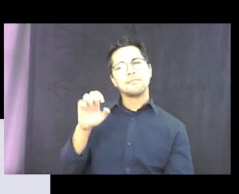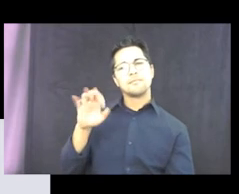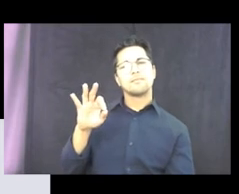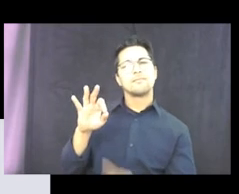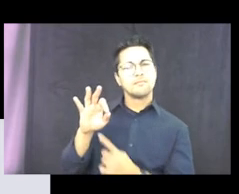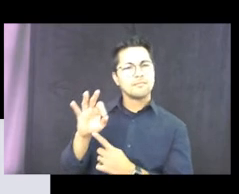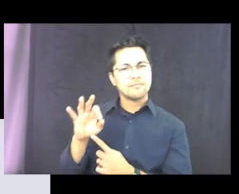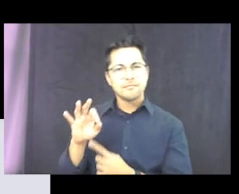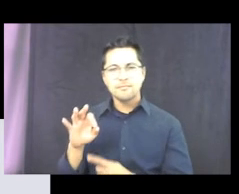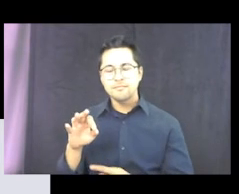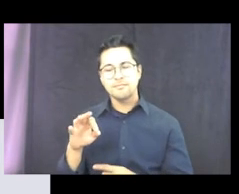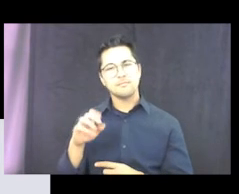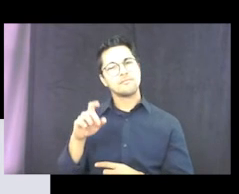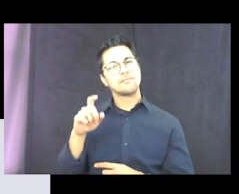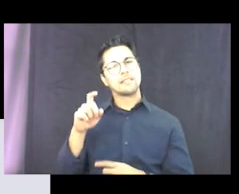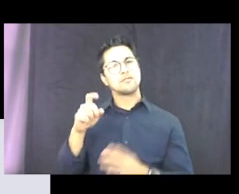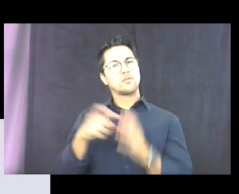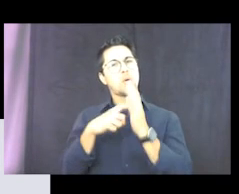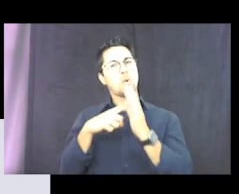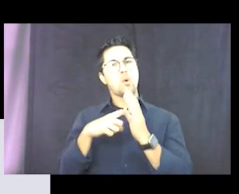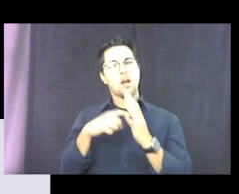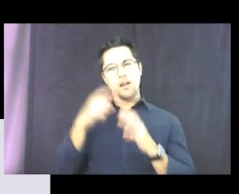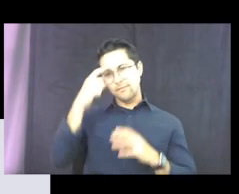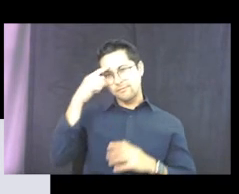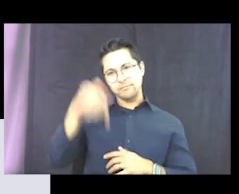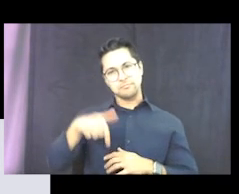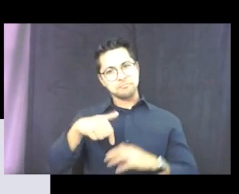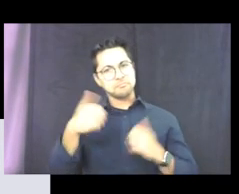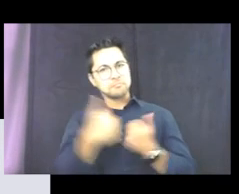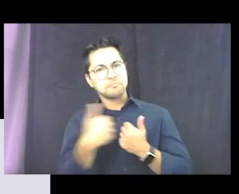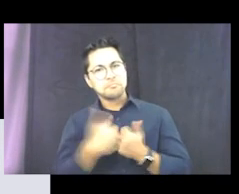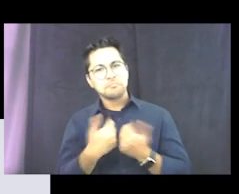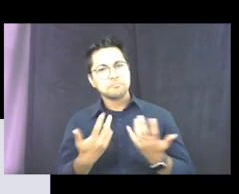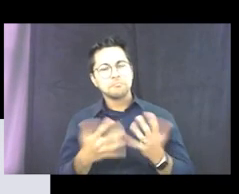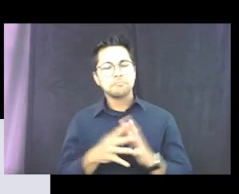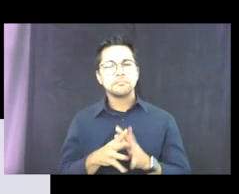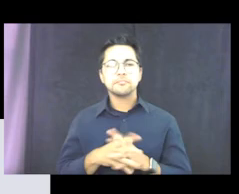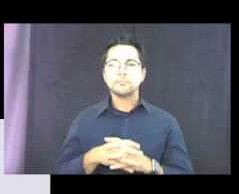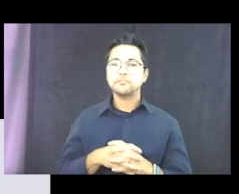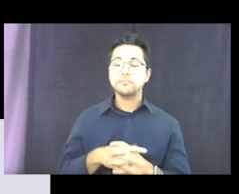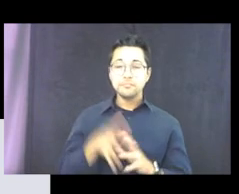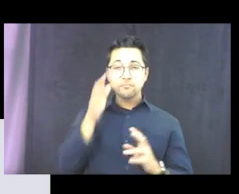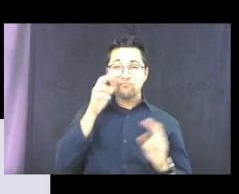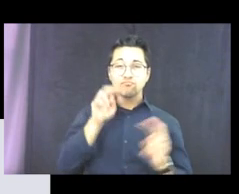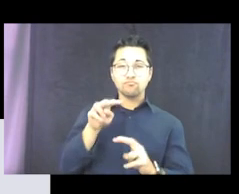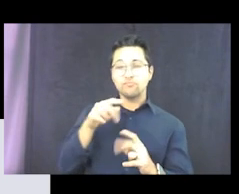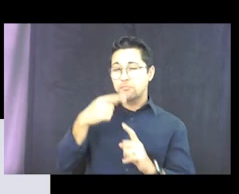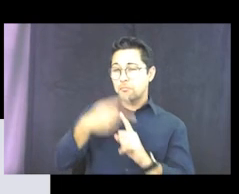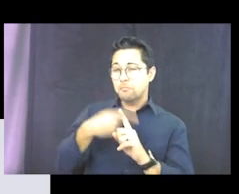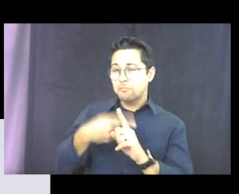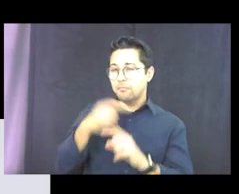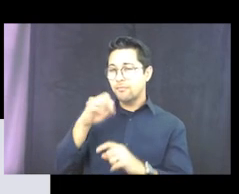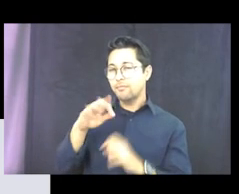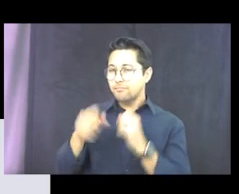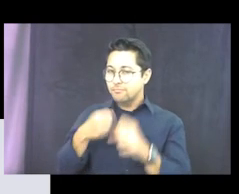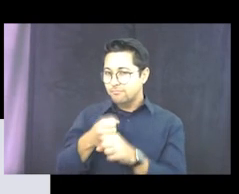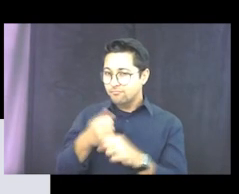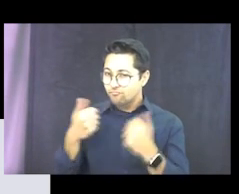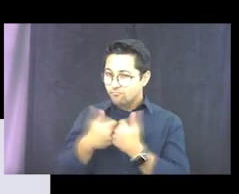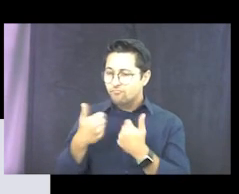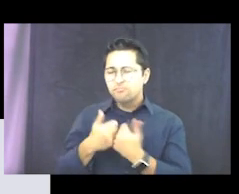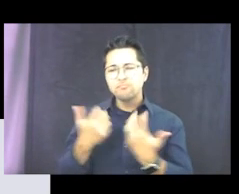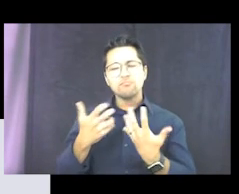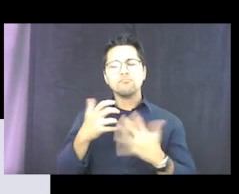functionings did you need to call upon when we were doing the activity? Let's look at the months of the year activity and what